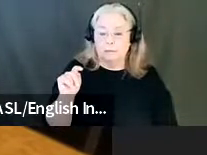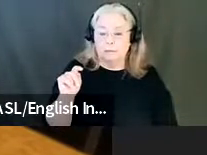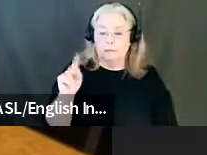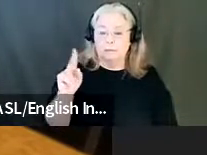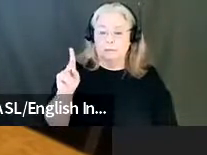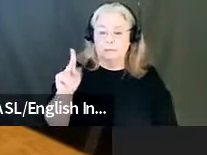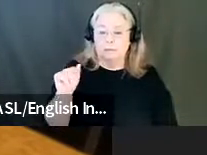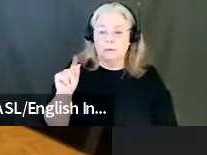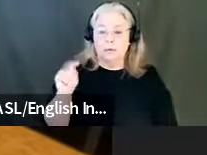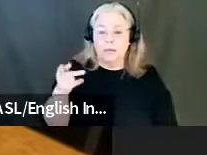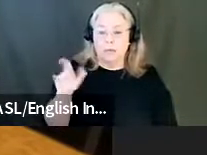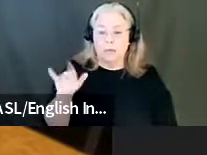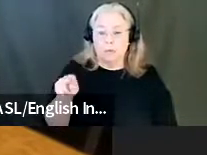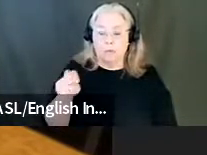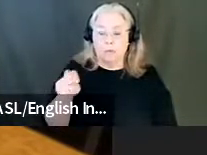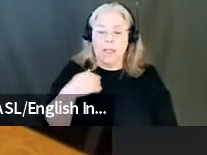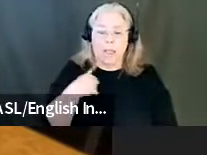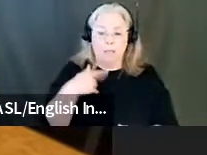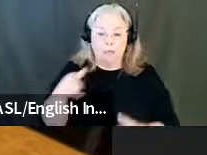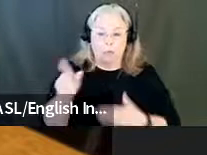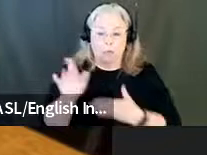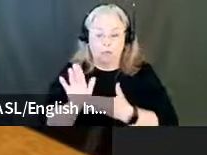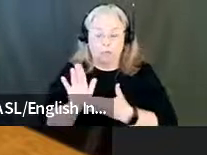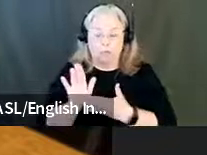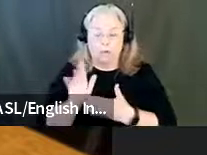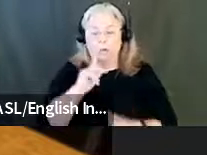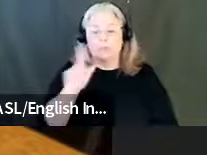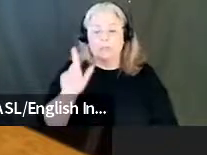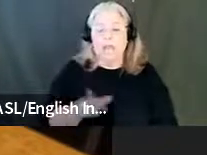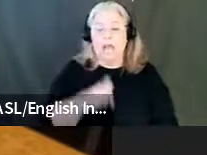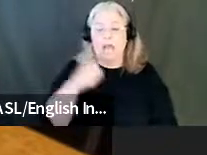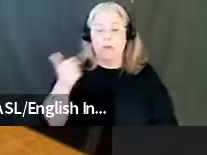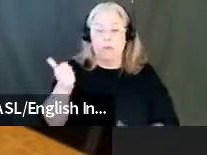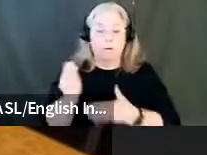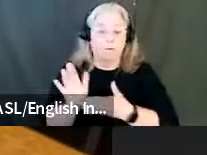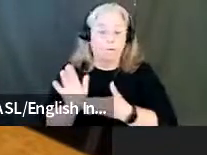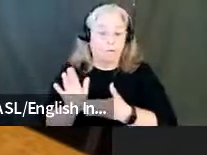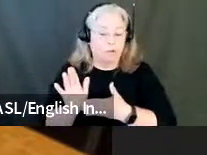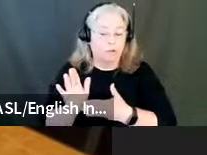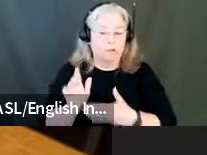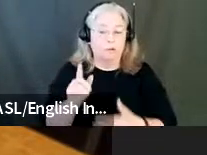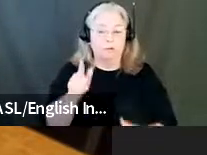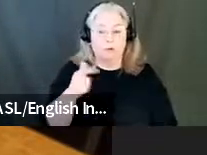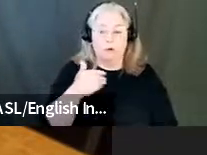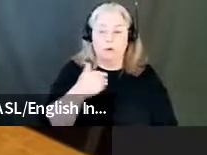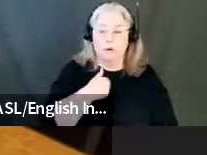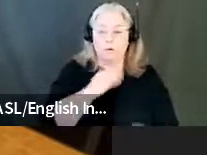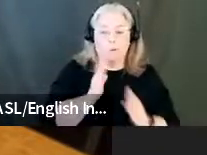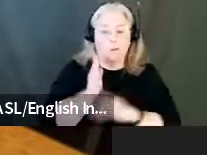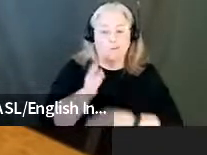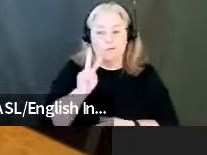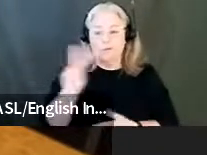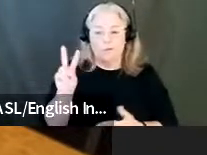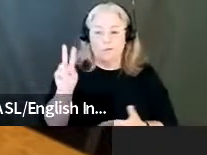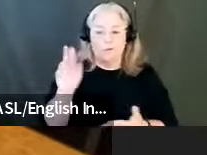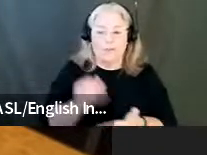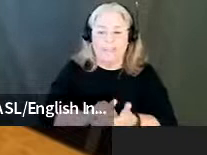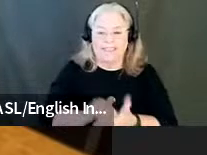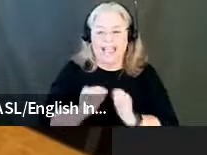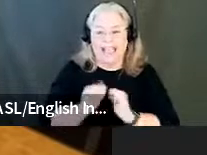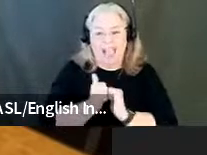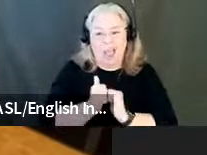Catherine has those videos. And then as far as the other videos, I have over 2000 how-to